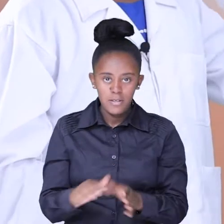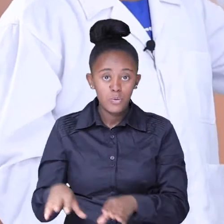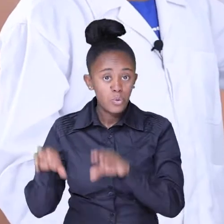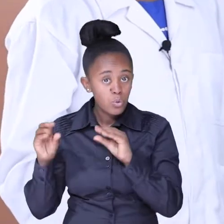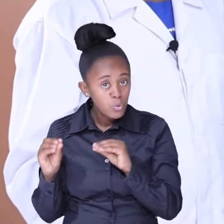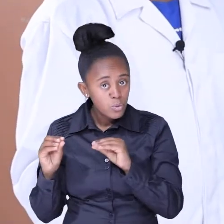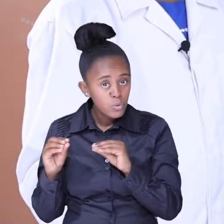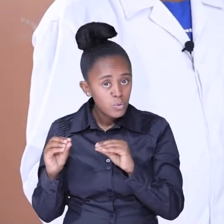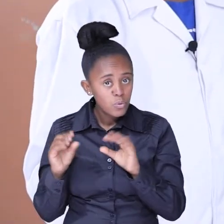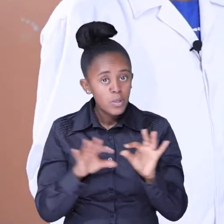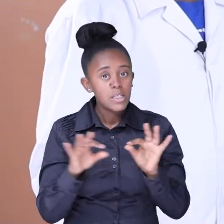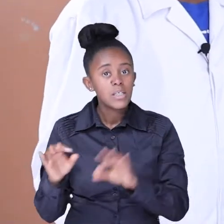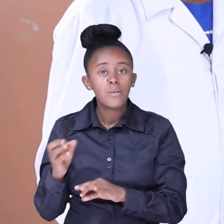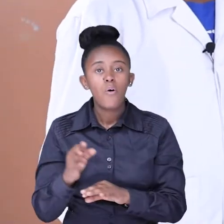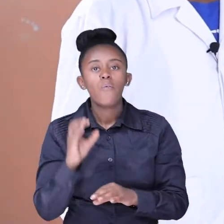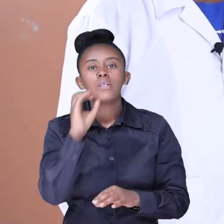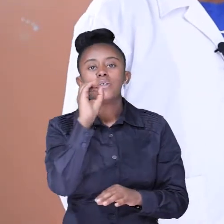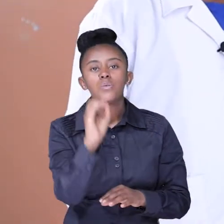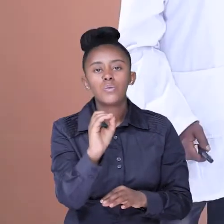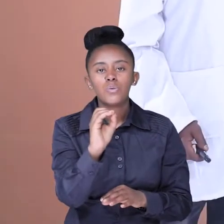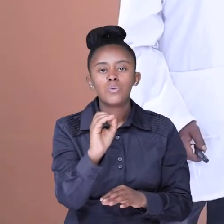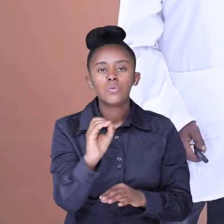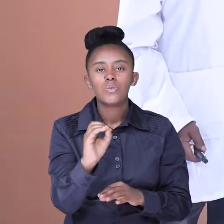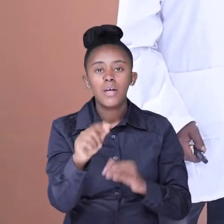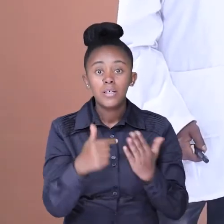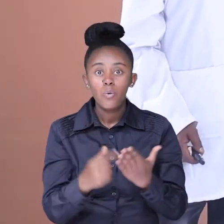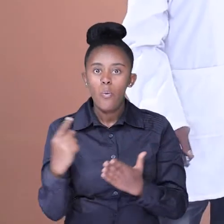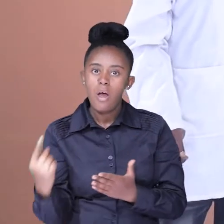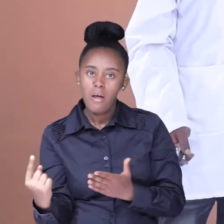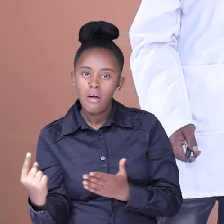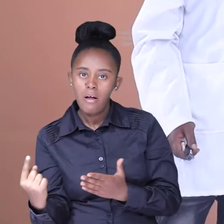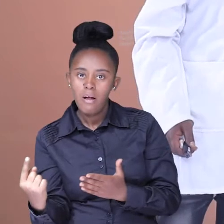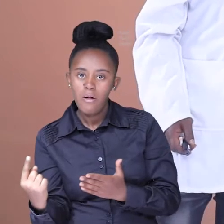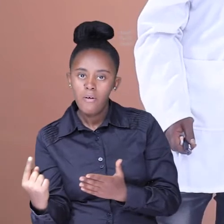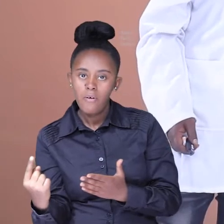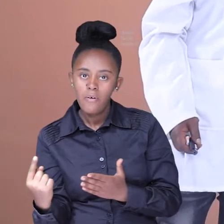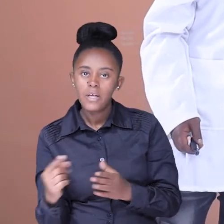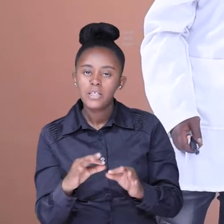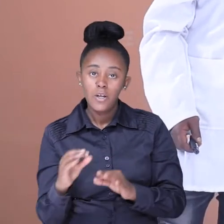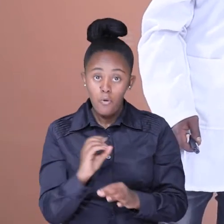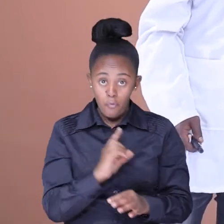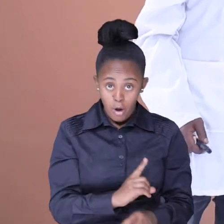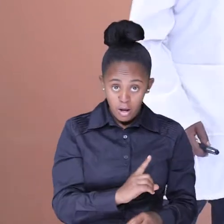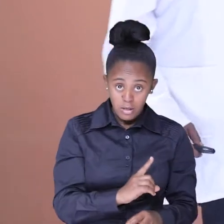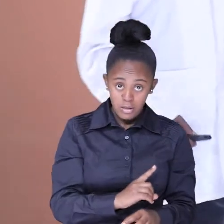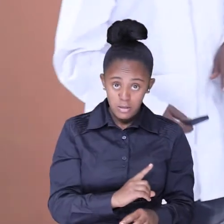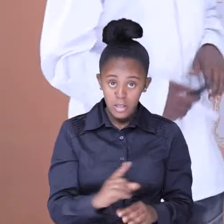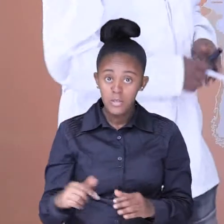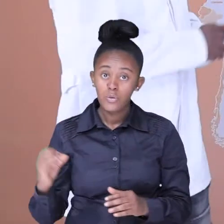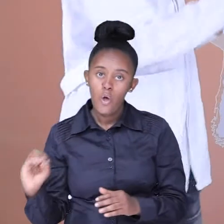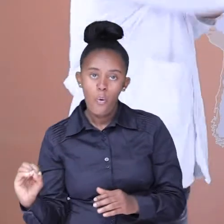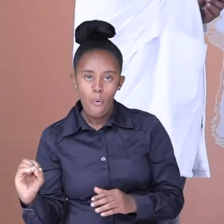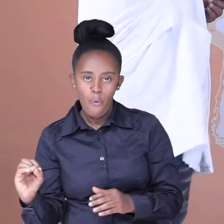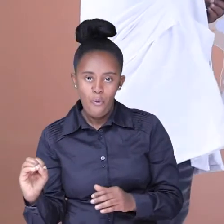Student, instead of a 0, there is a 1. And instead of 1, there is what?